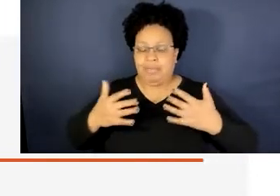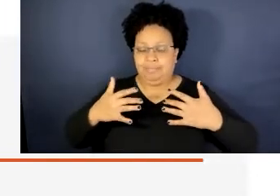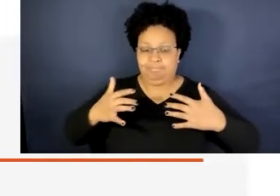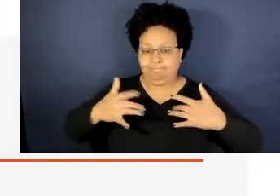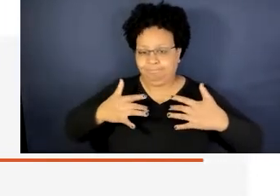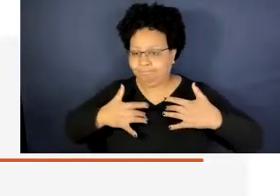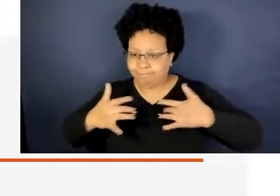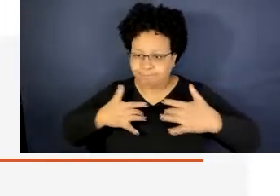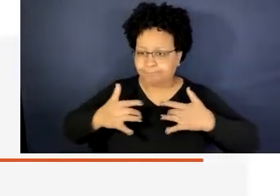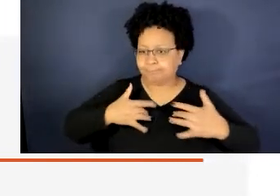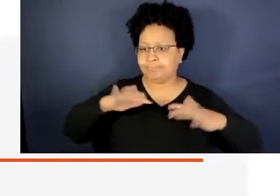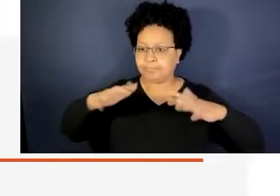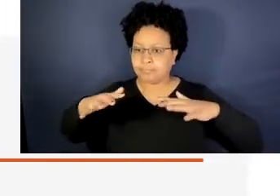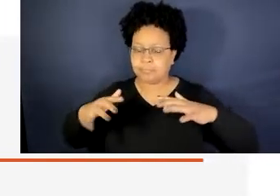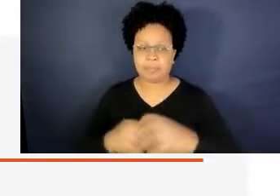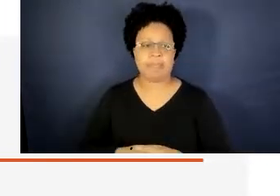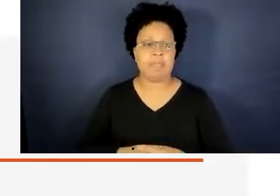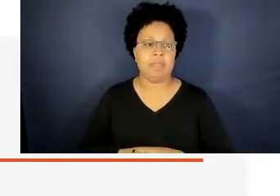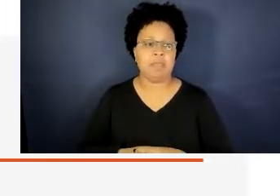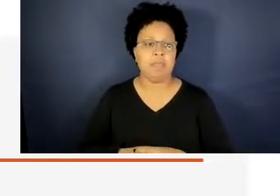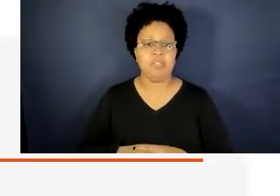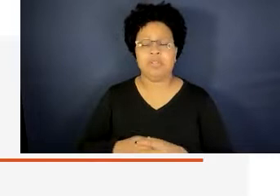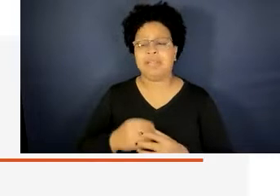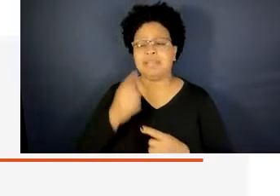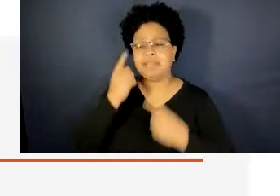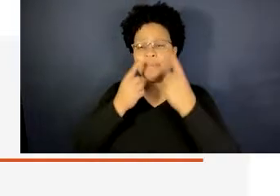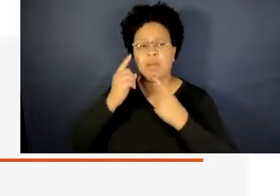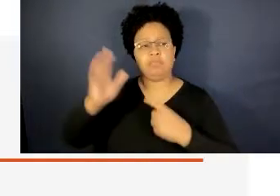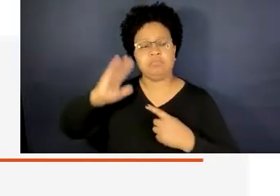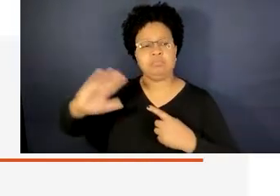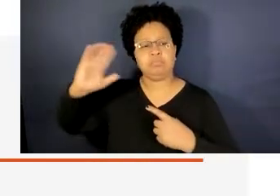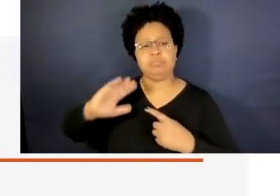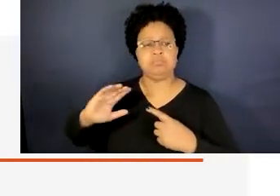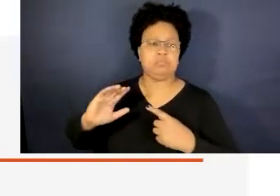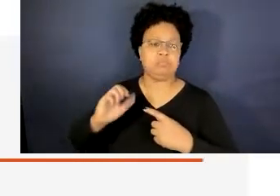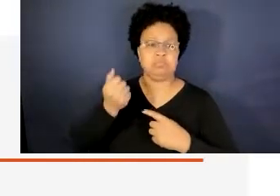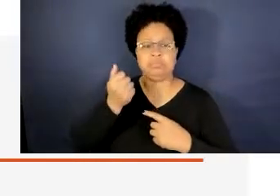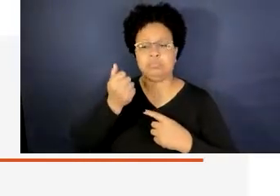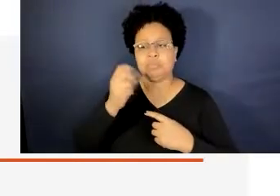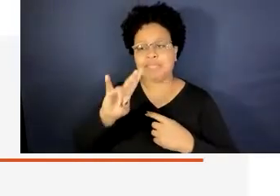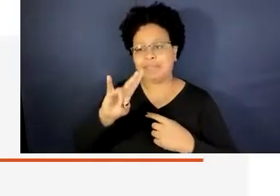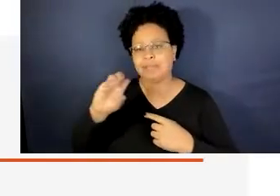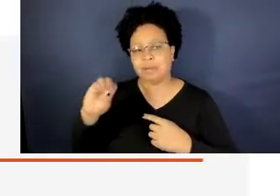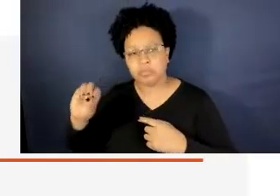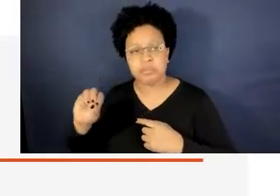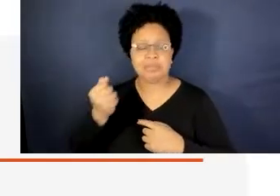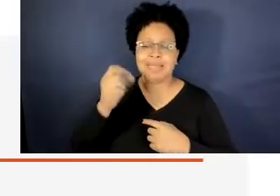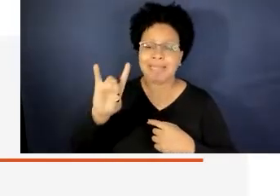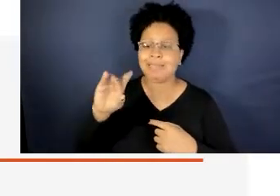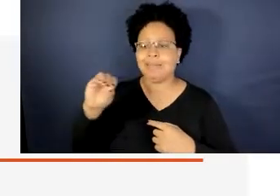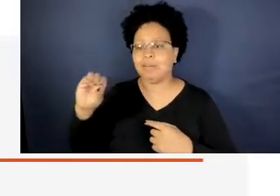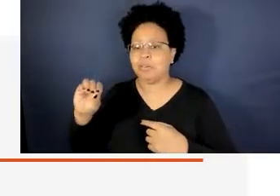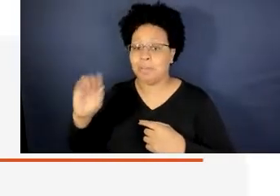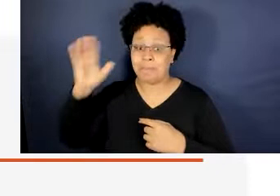at the beginning, going back to the 17 and 1800s, addressing trauma. We saw that in the 1800s, it wasn't necessarily called